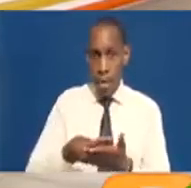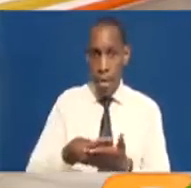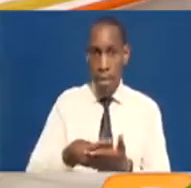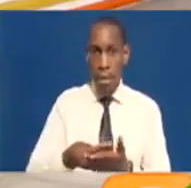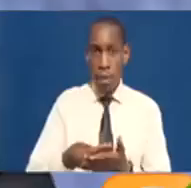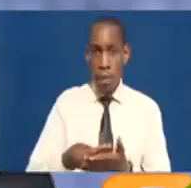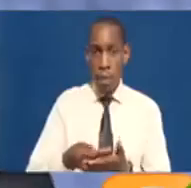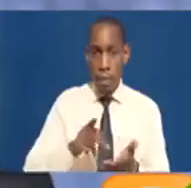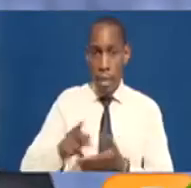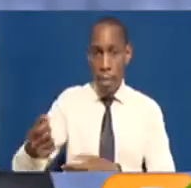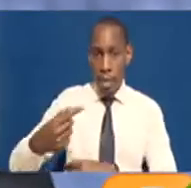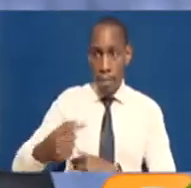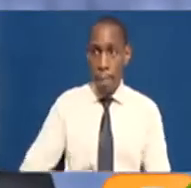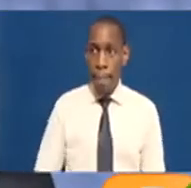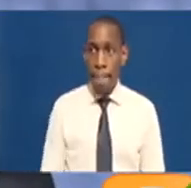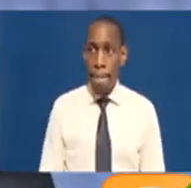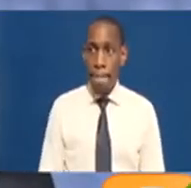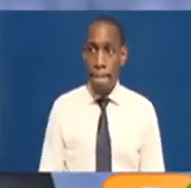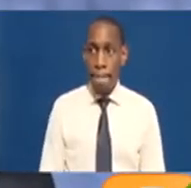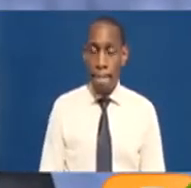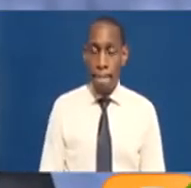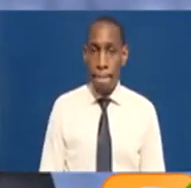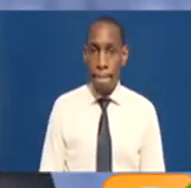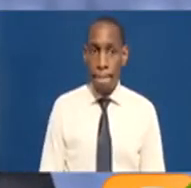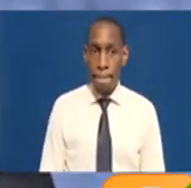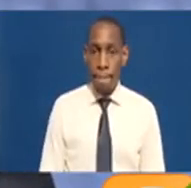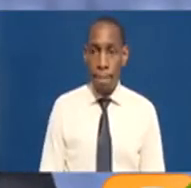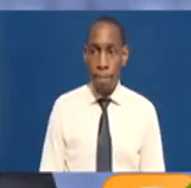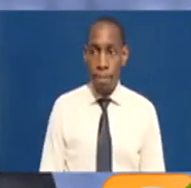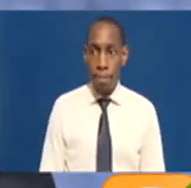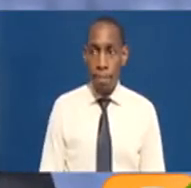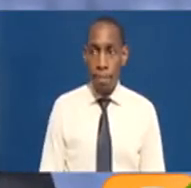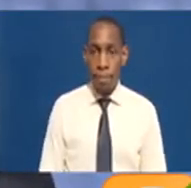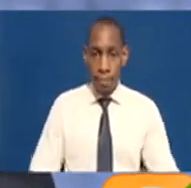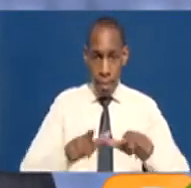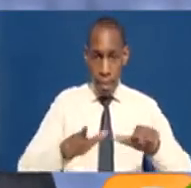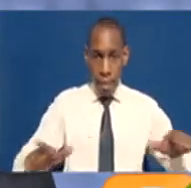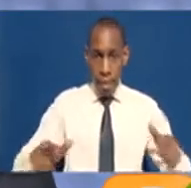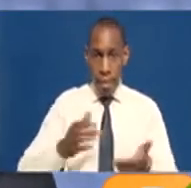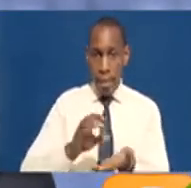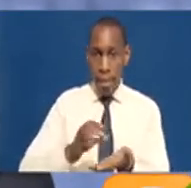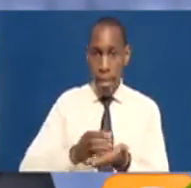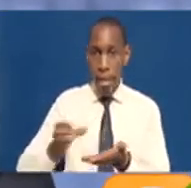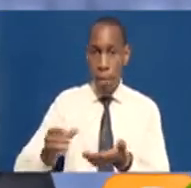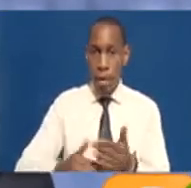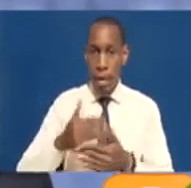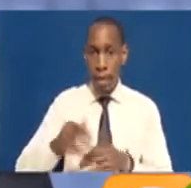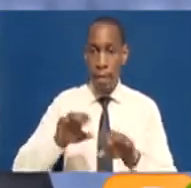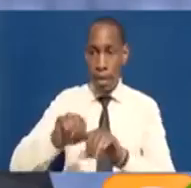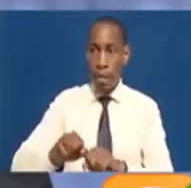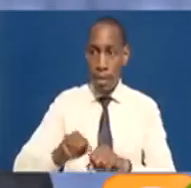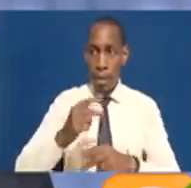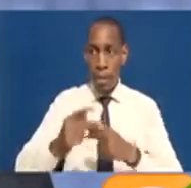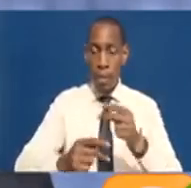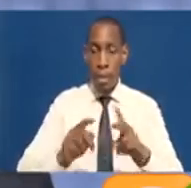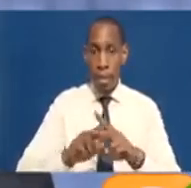the scheme. Land is that it appears to have been allocated after the acquisition process had